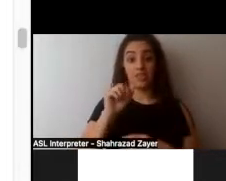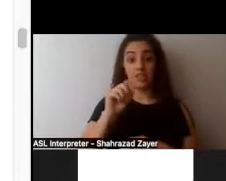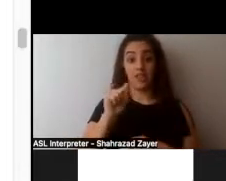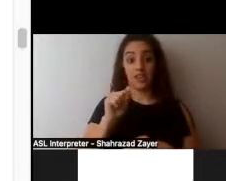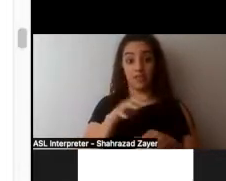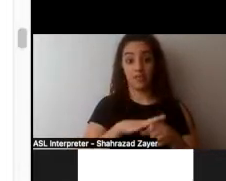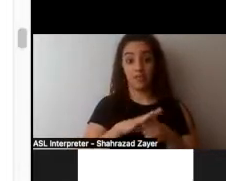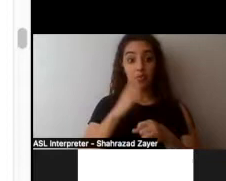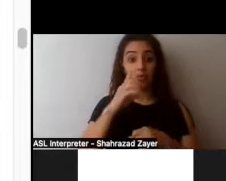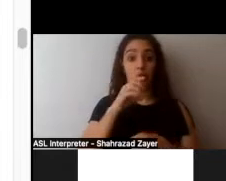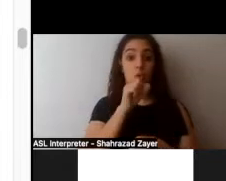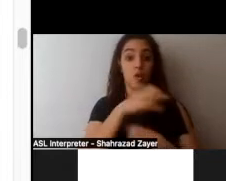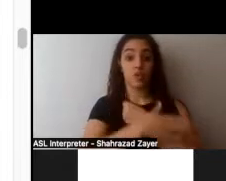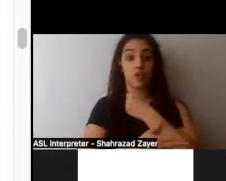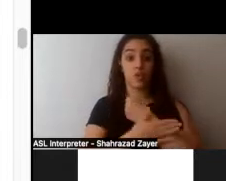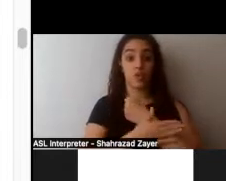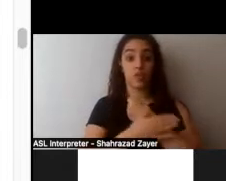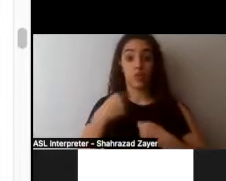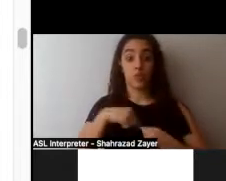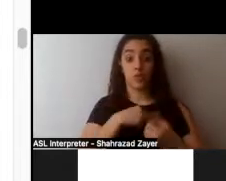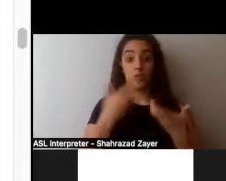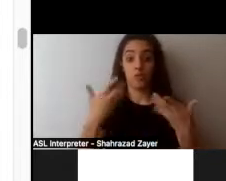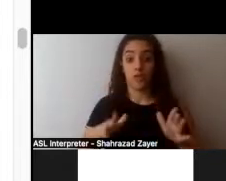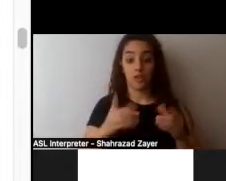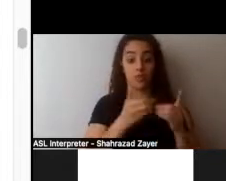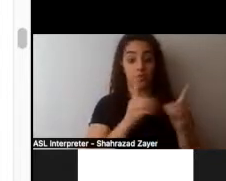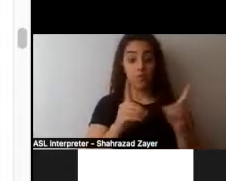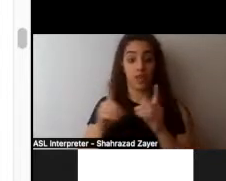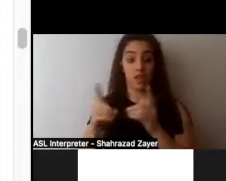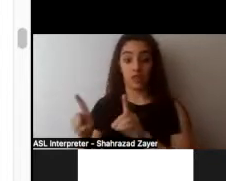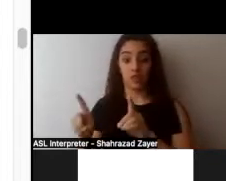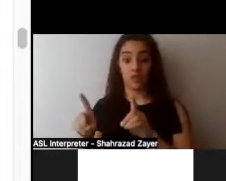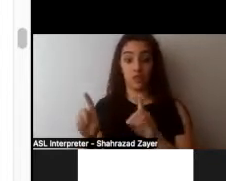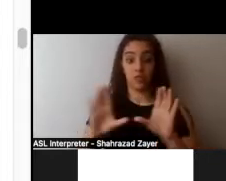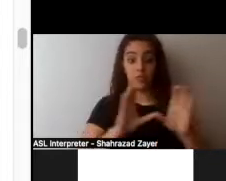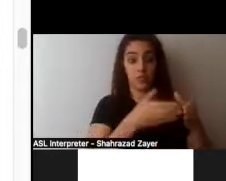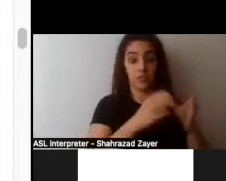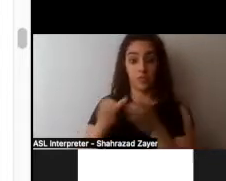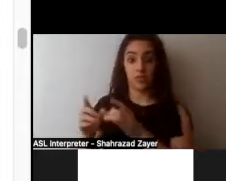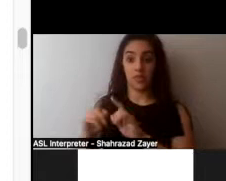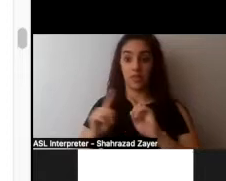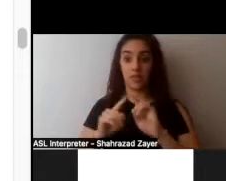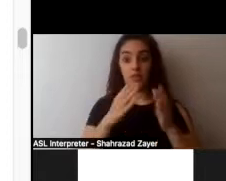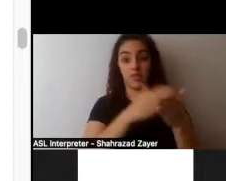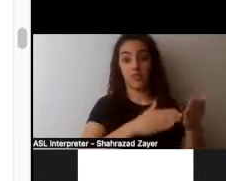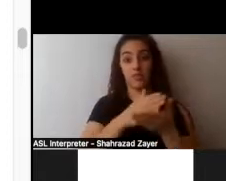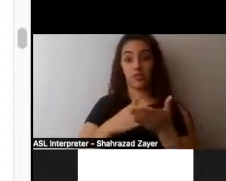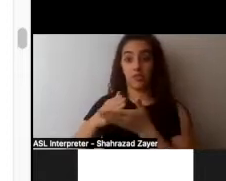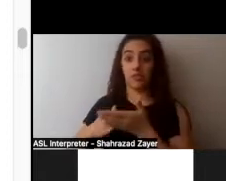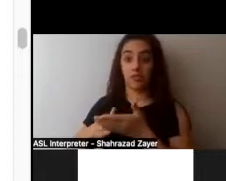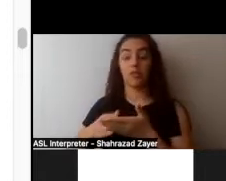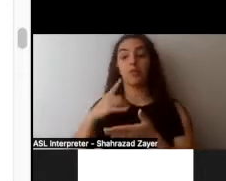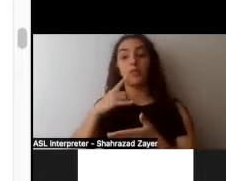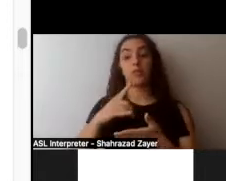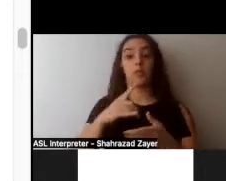And we've divided it into a number of different sections, from the ethnicity to housing status